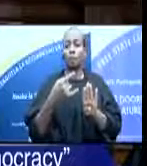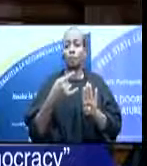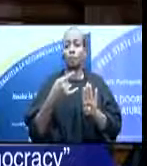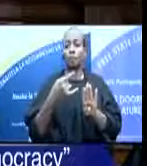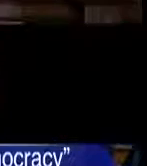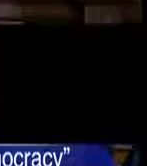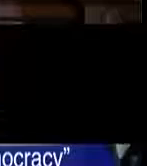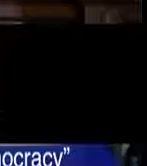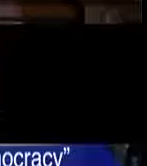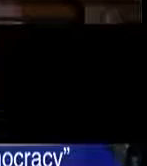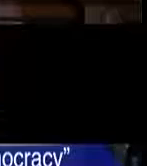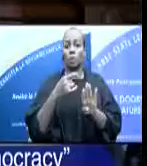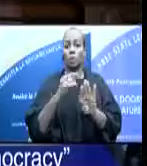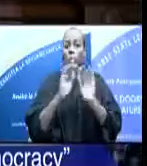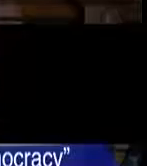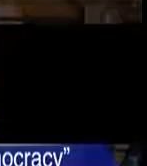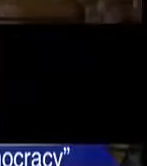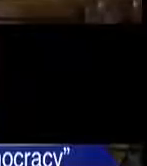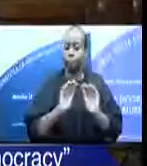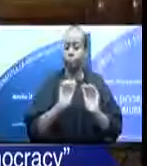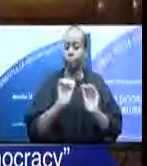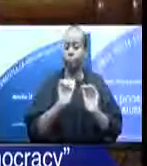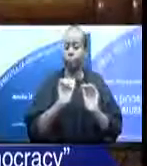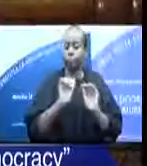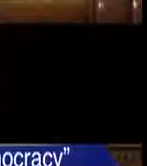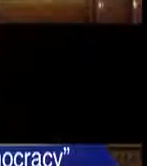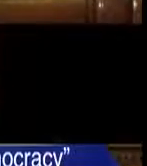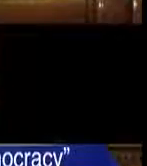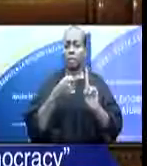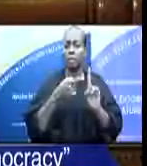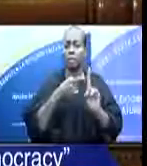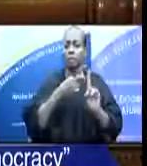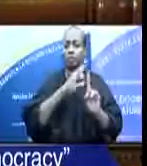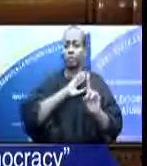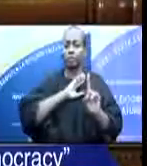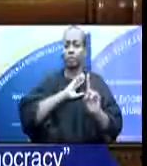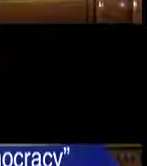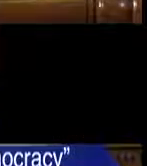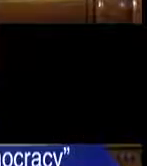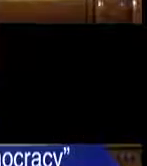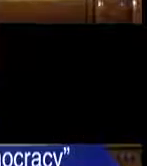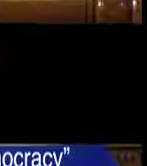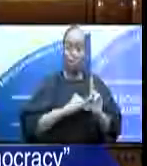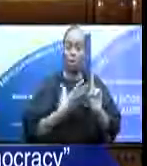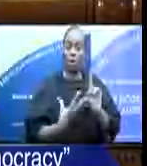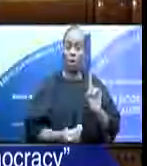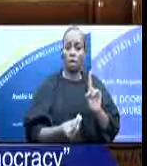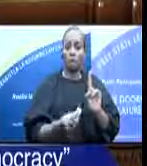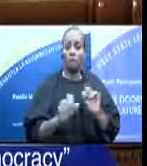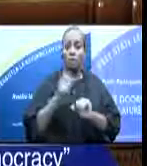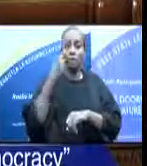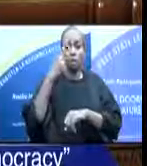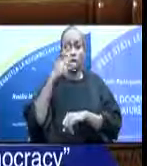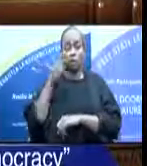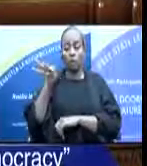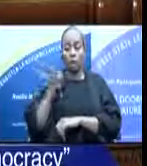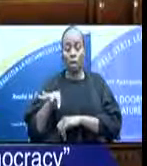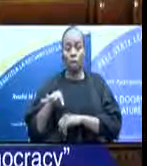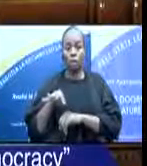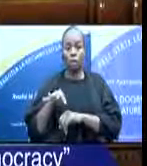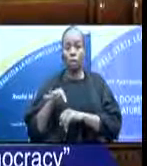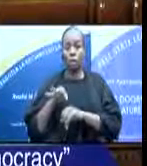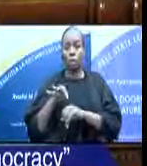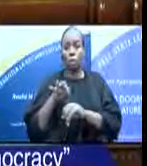just to console someone in distress. As of the 3rd of April, the rate of infections in the Free